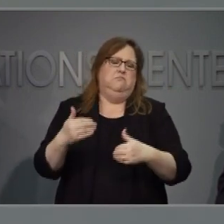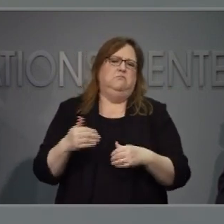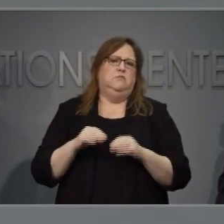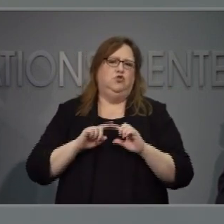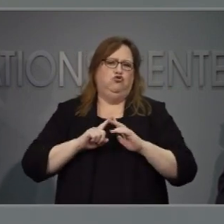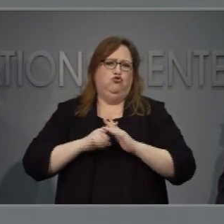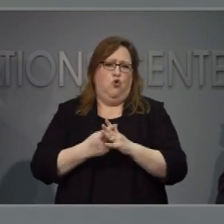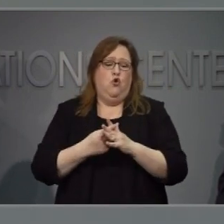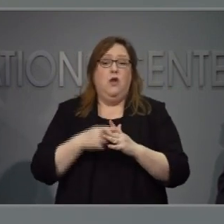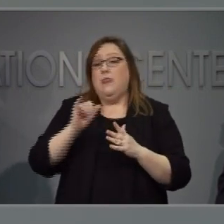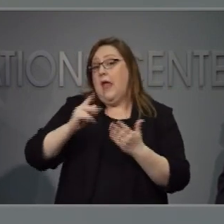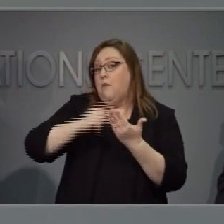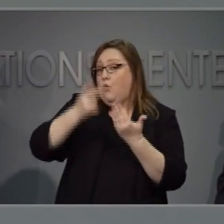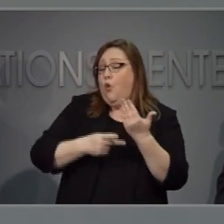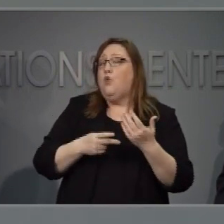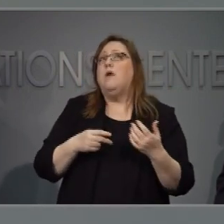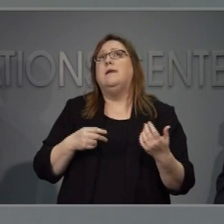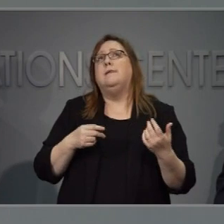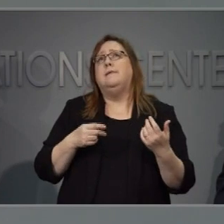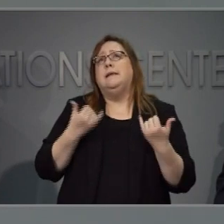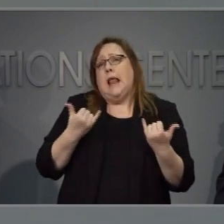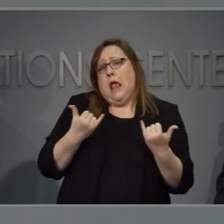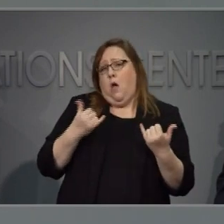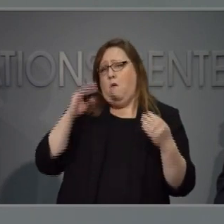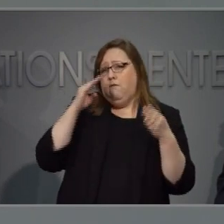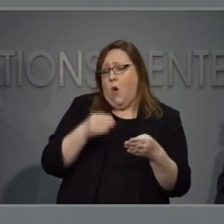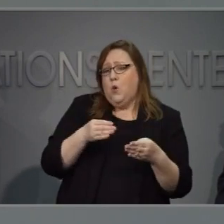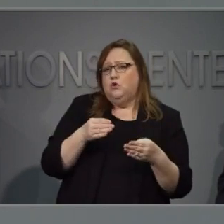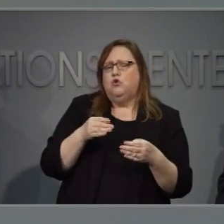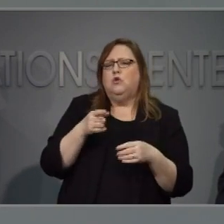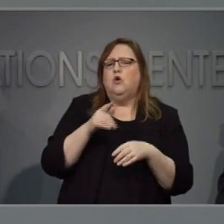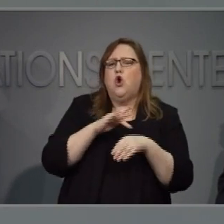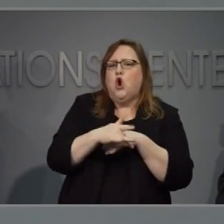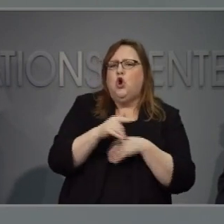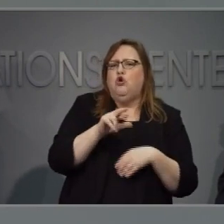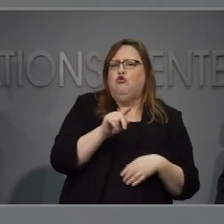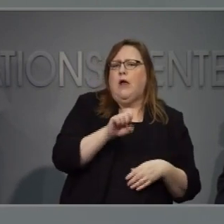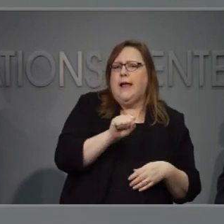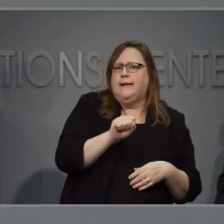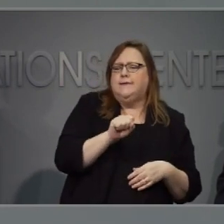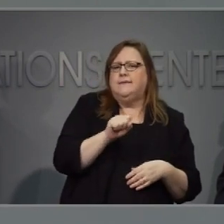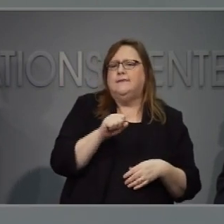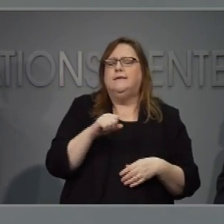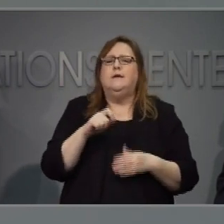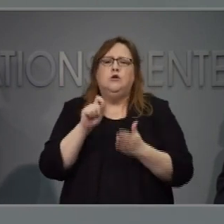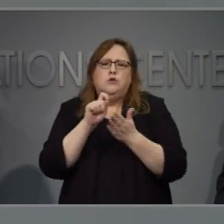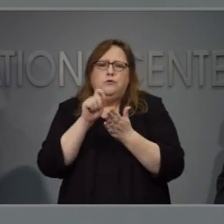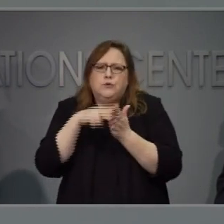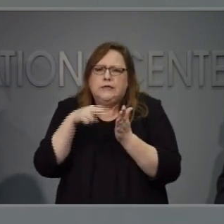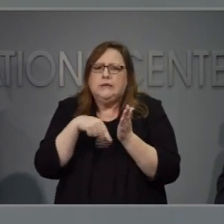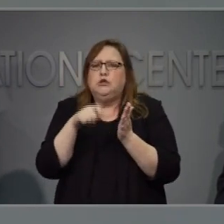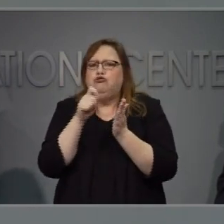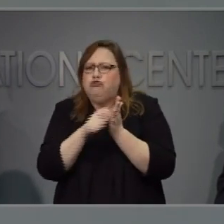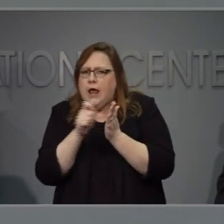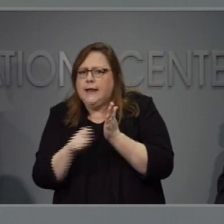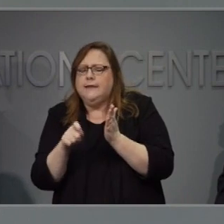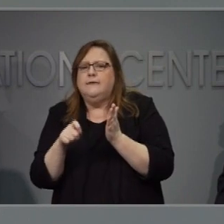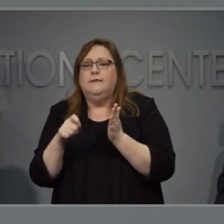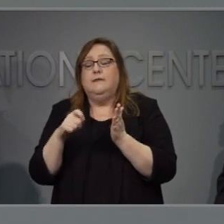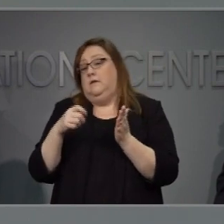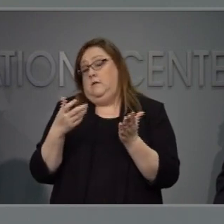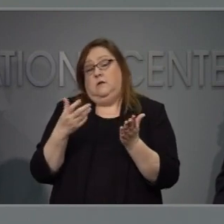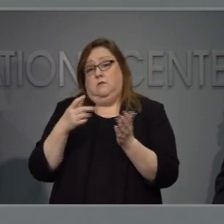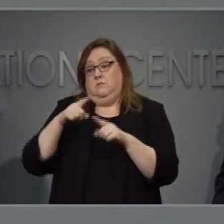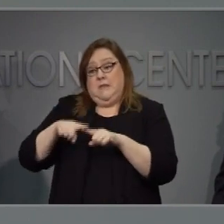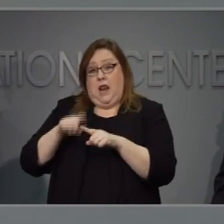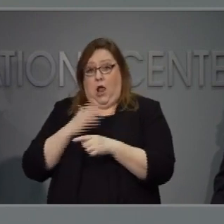That program is focused at this point on the early grades and on literacy, and depending on funding, we hope